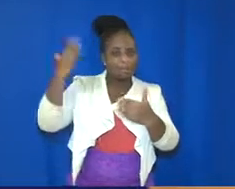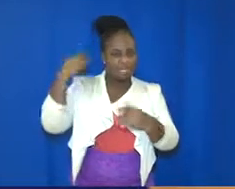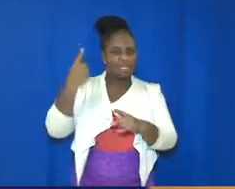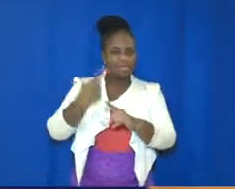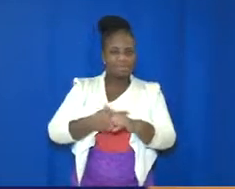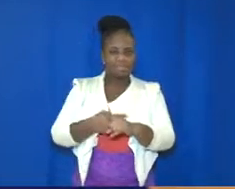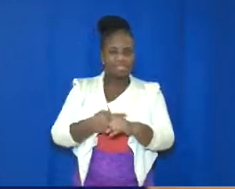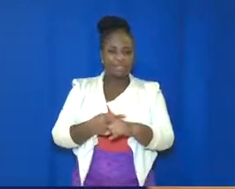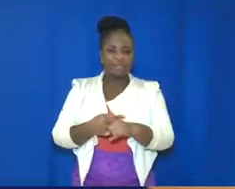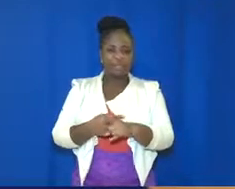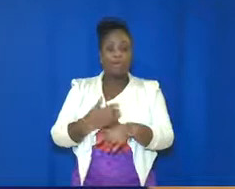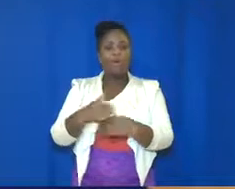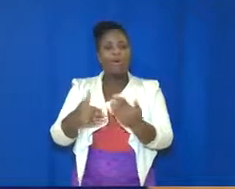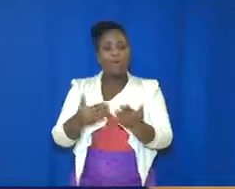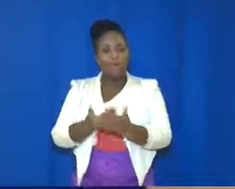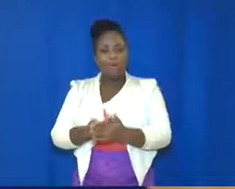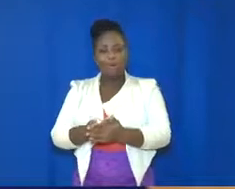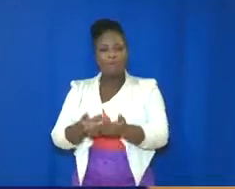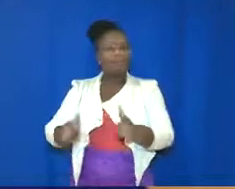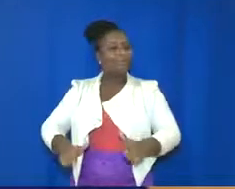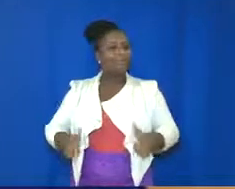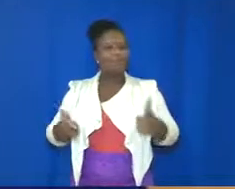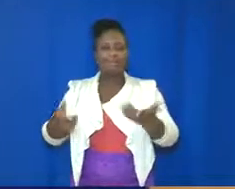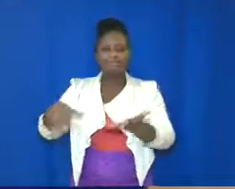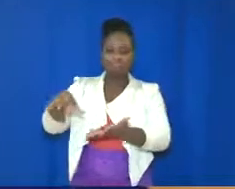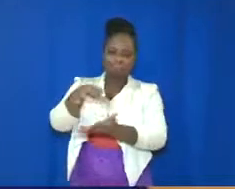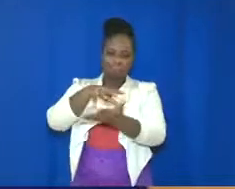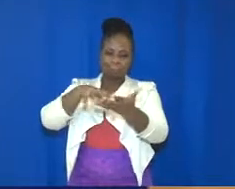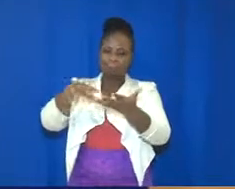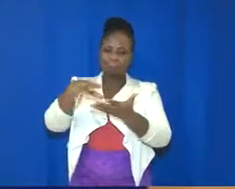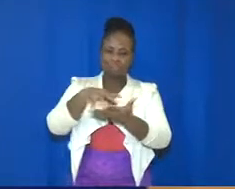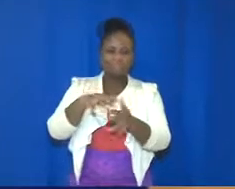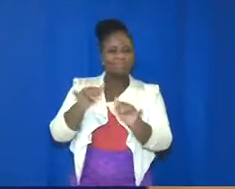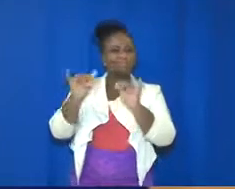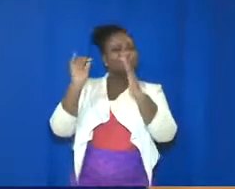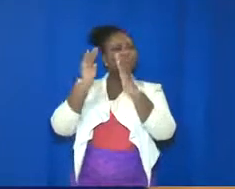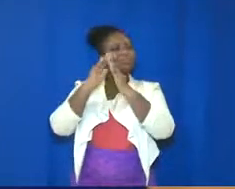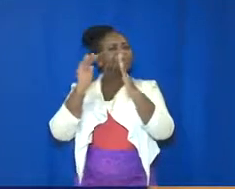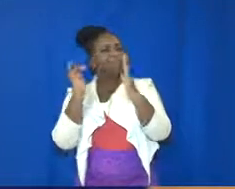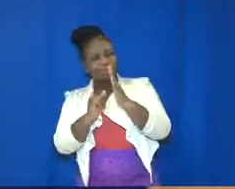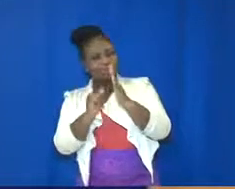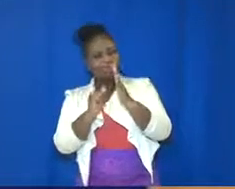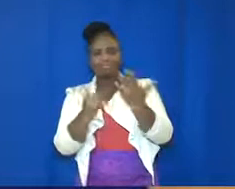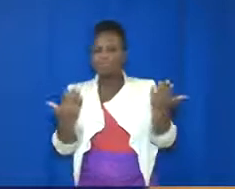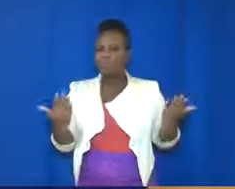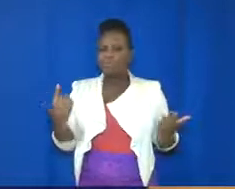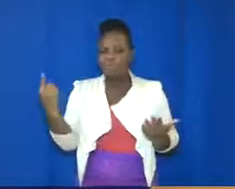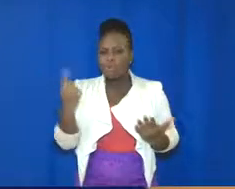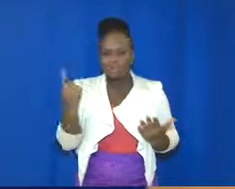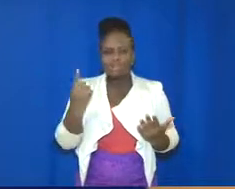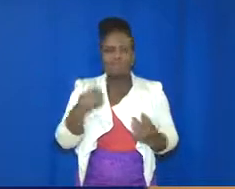2 months. You've had to alter completely your way of life. You've had to stay at home, except